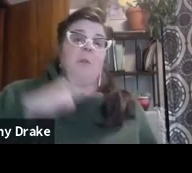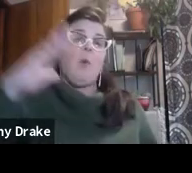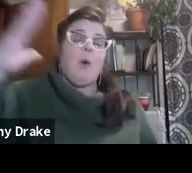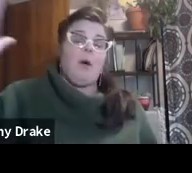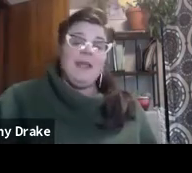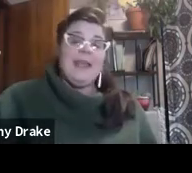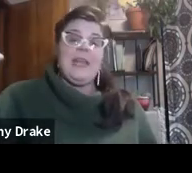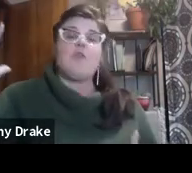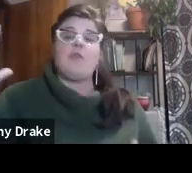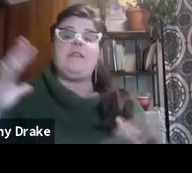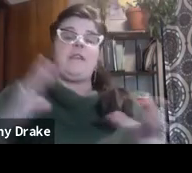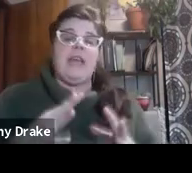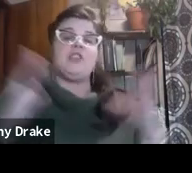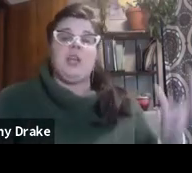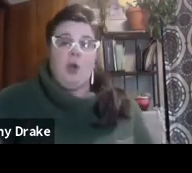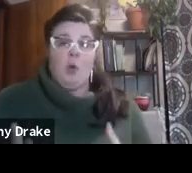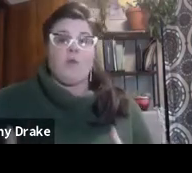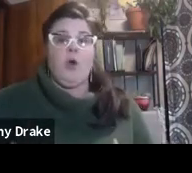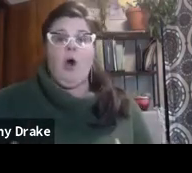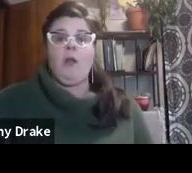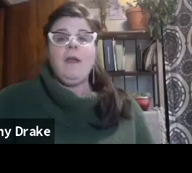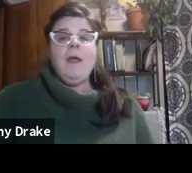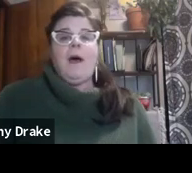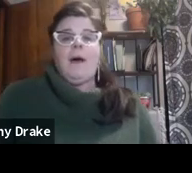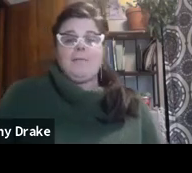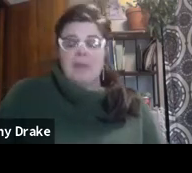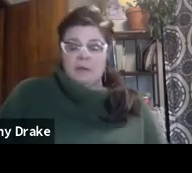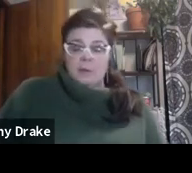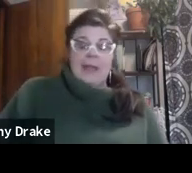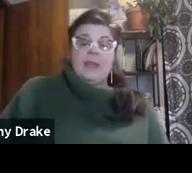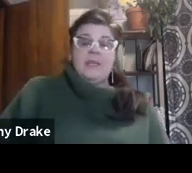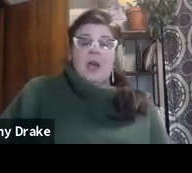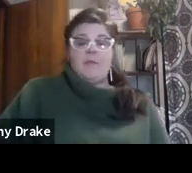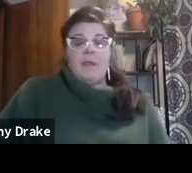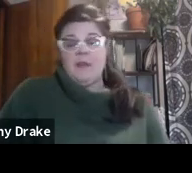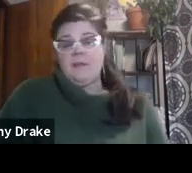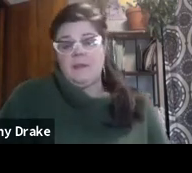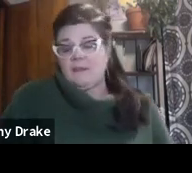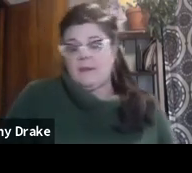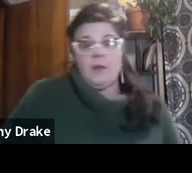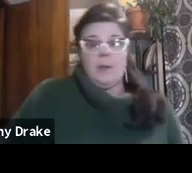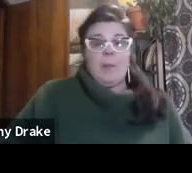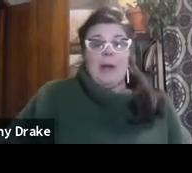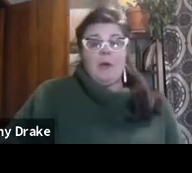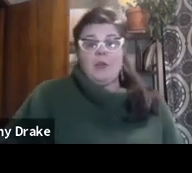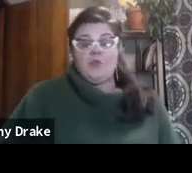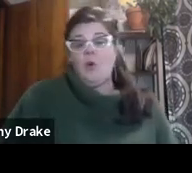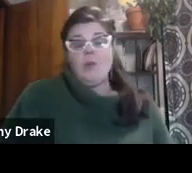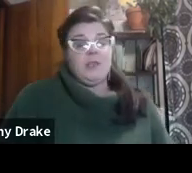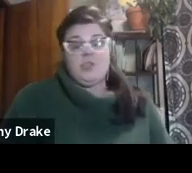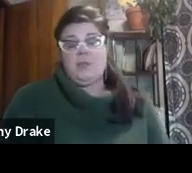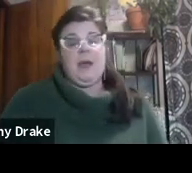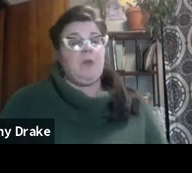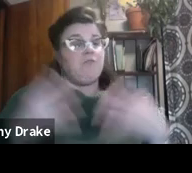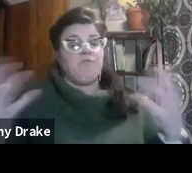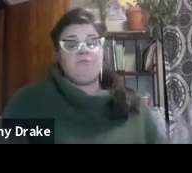have more increased tension overall. And so that can lead to conflict that isn't necessarily about power and control.